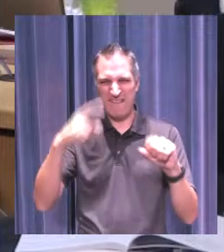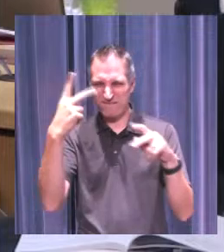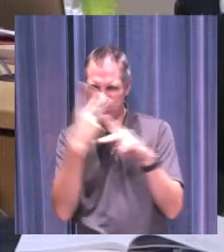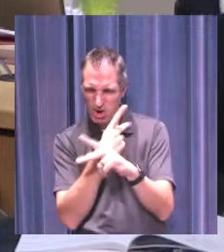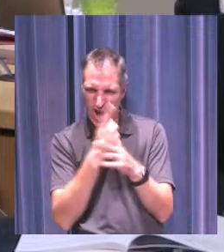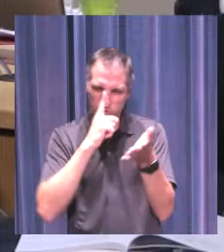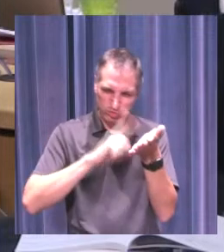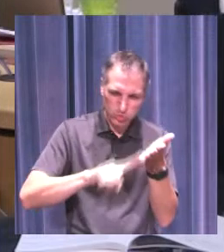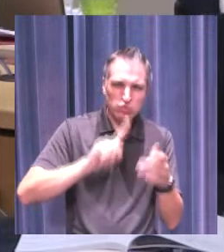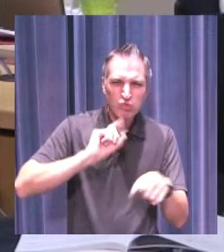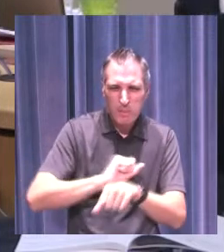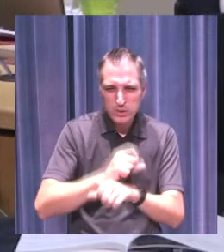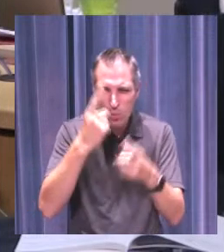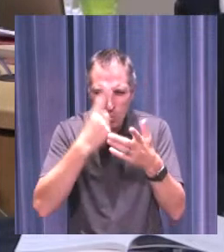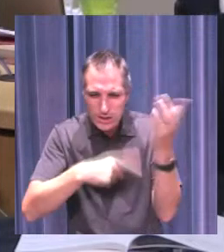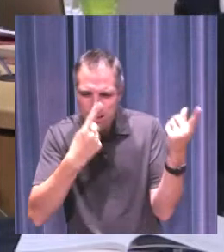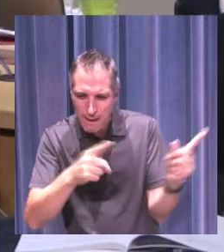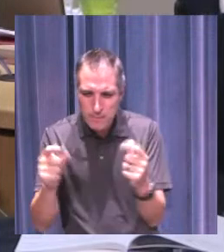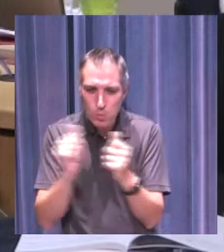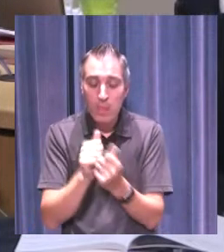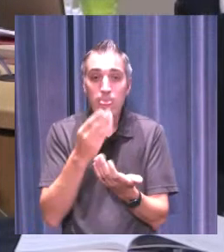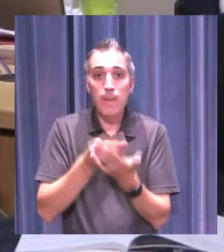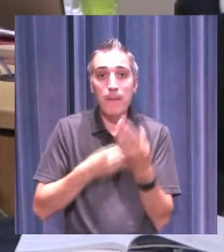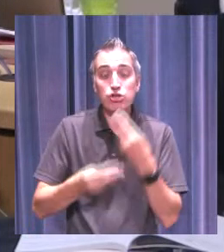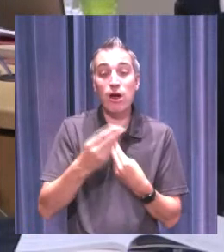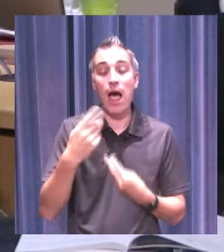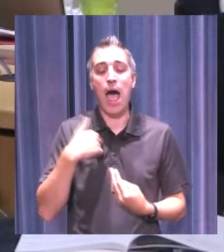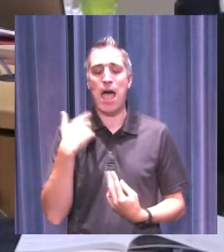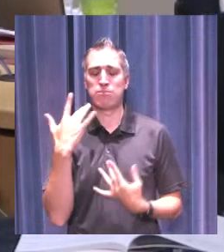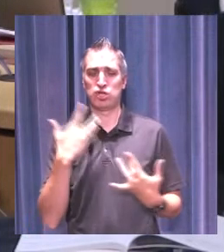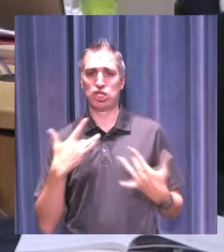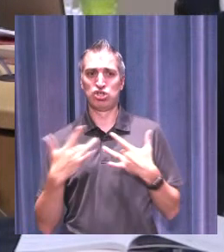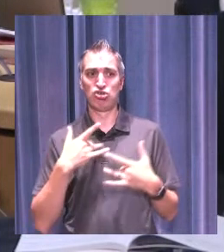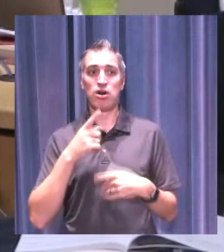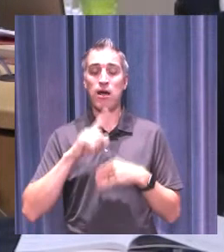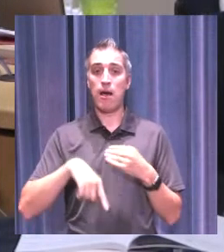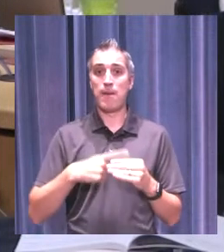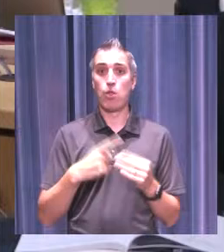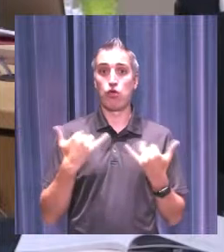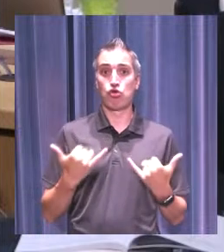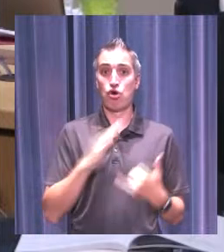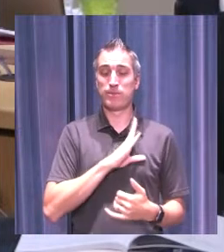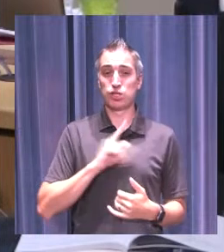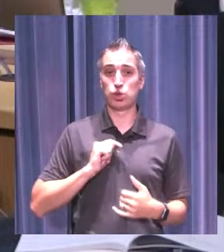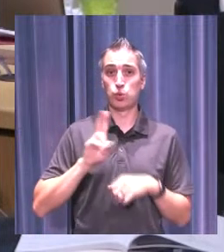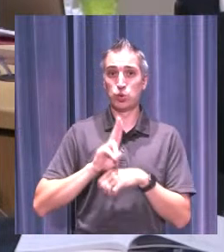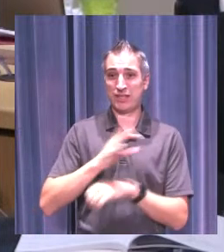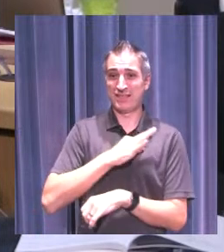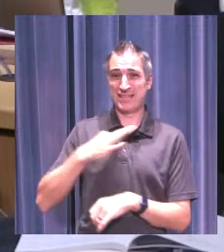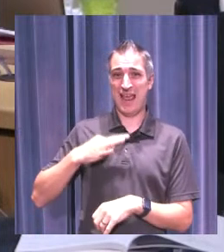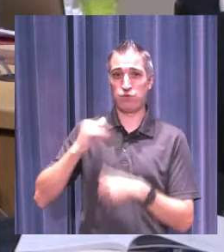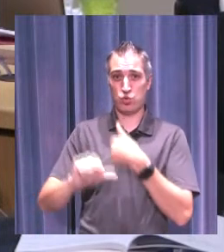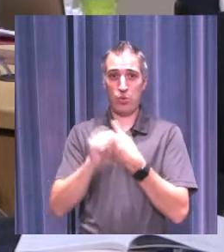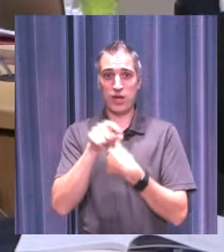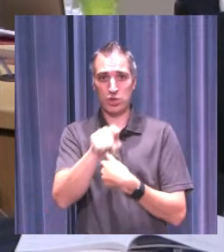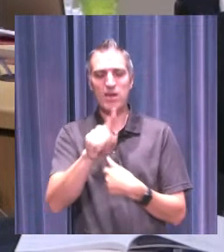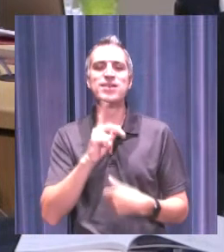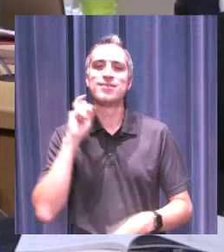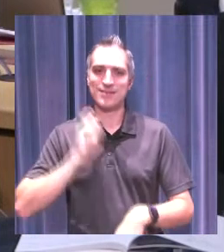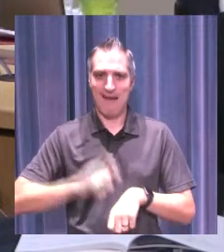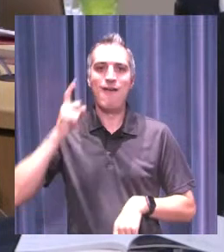budget. I am concerned that current board members are using the staff to threaten you. It is time this board fights